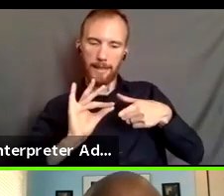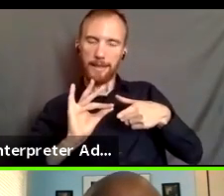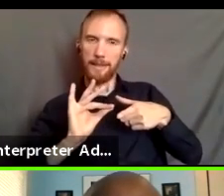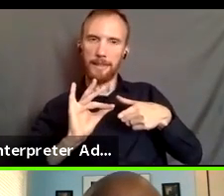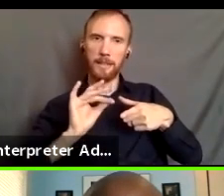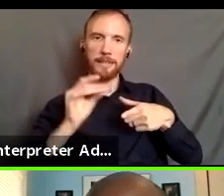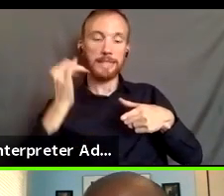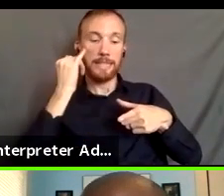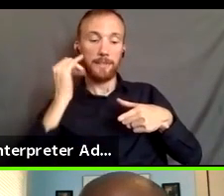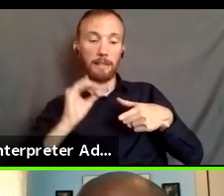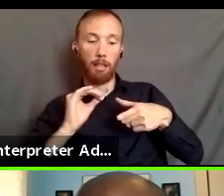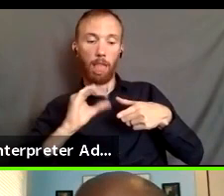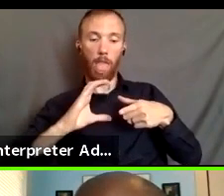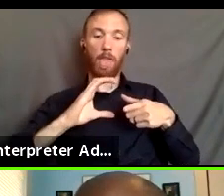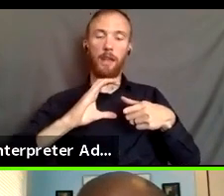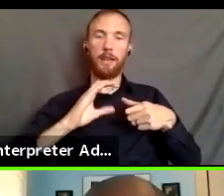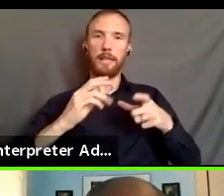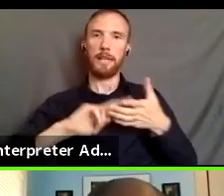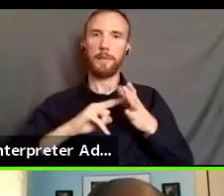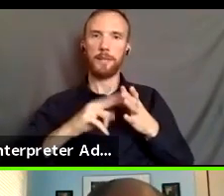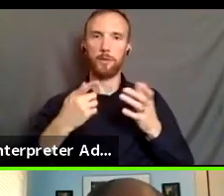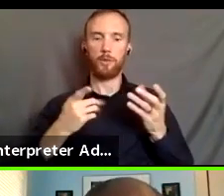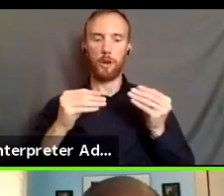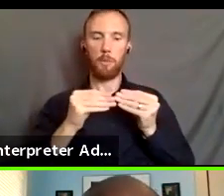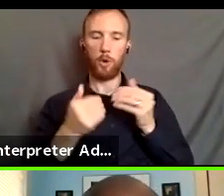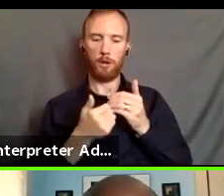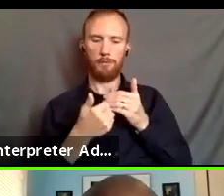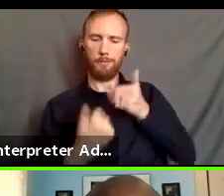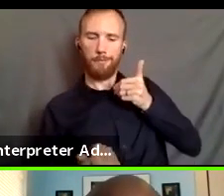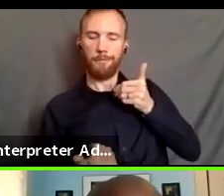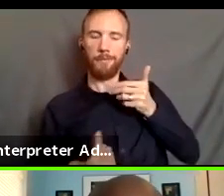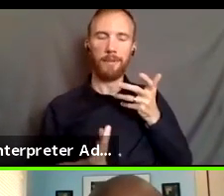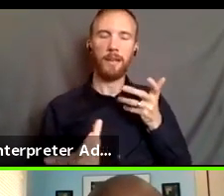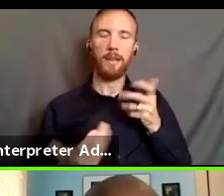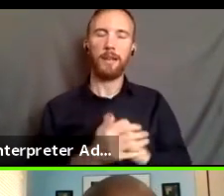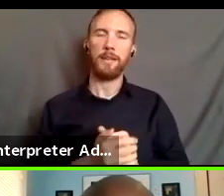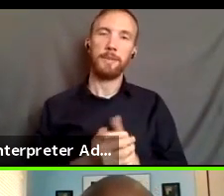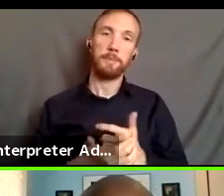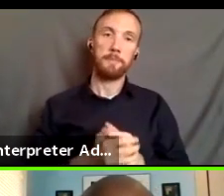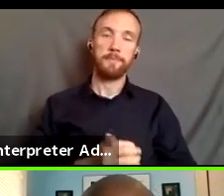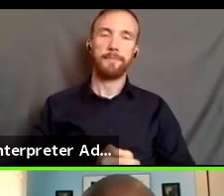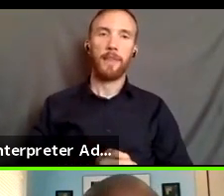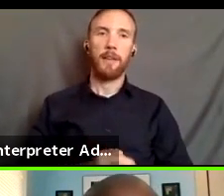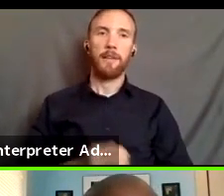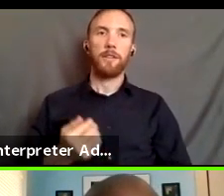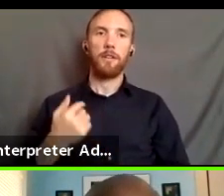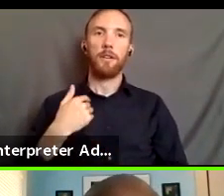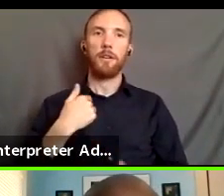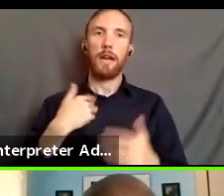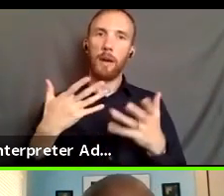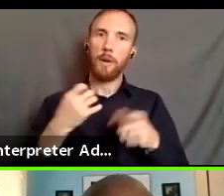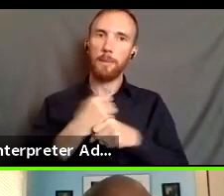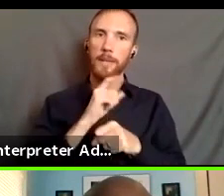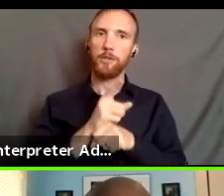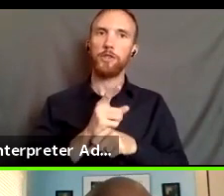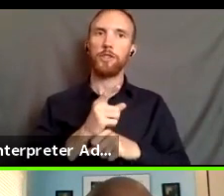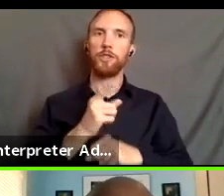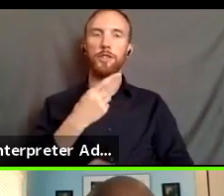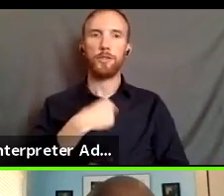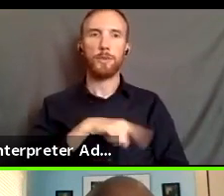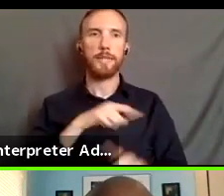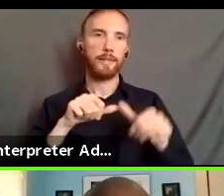and uh and and i want to make sure that that no matter you know we got to keep talking dialoguing